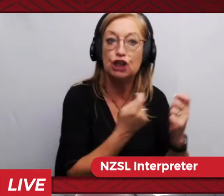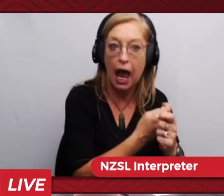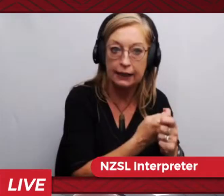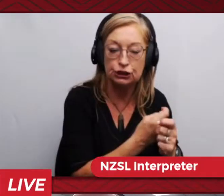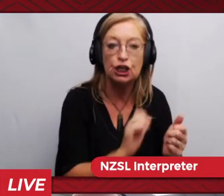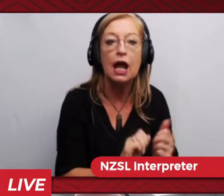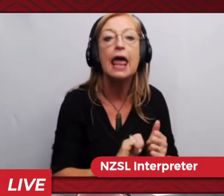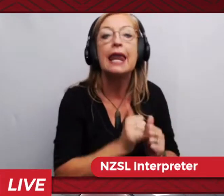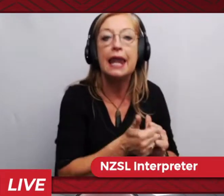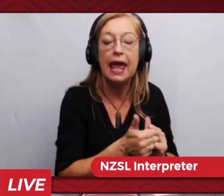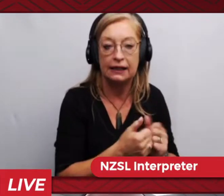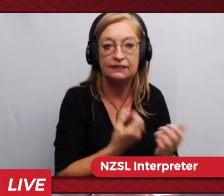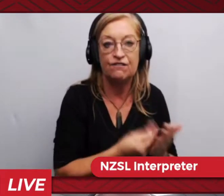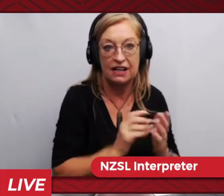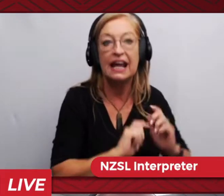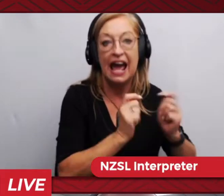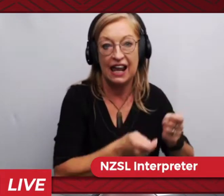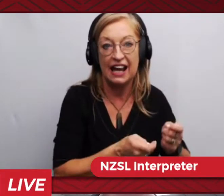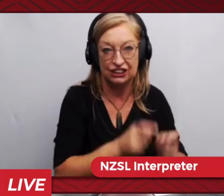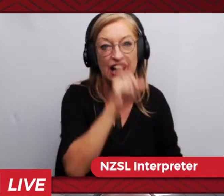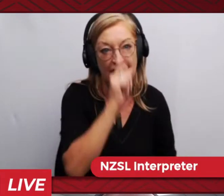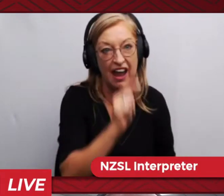allocation. But yes.